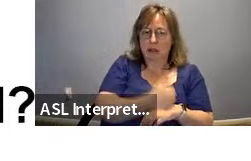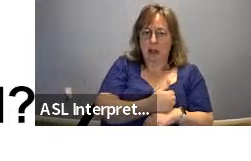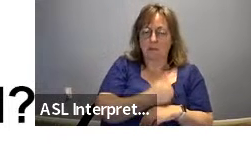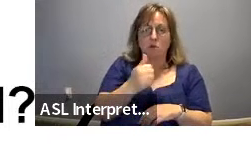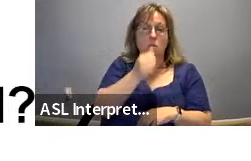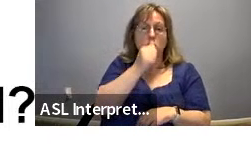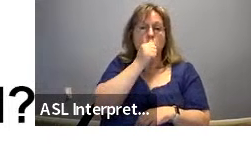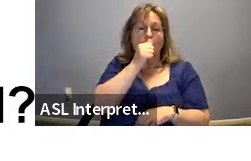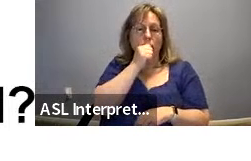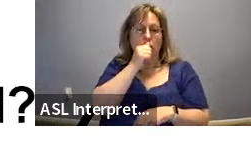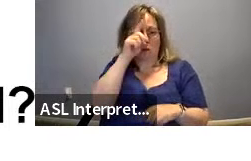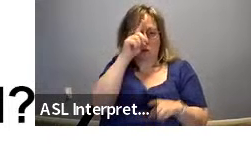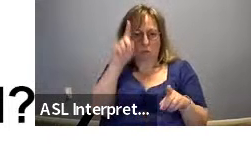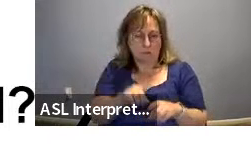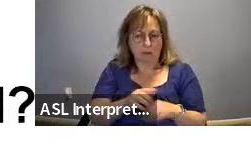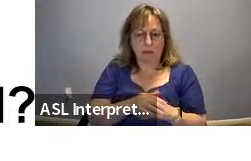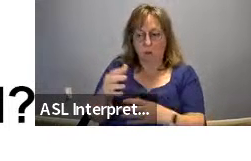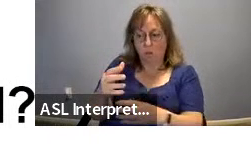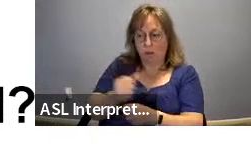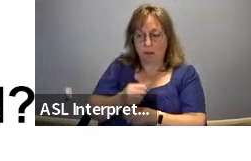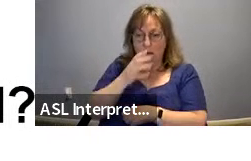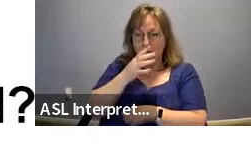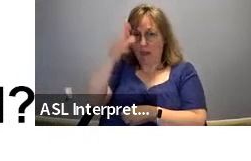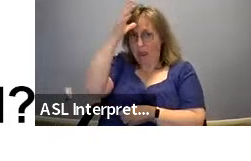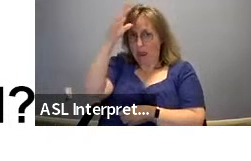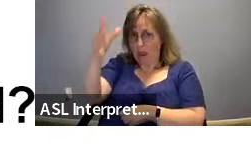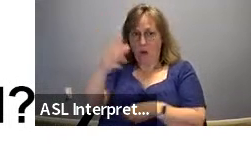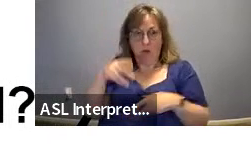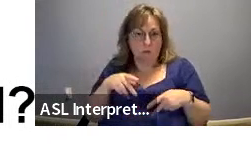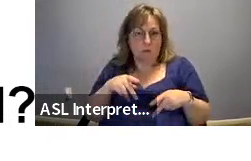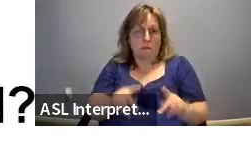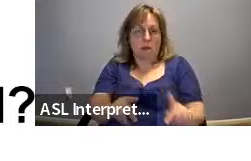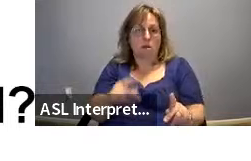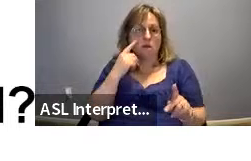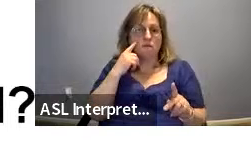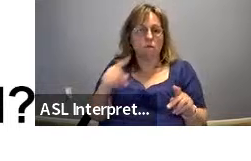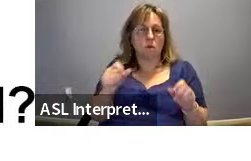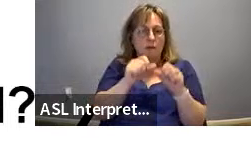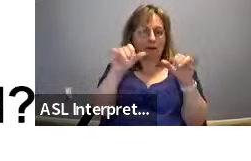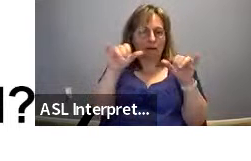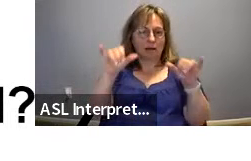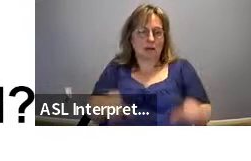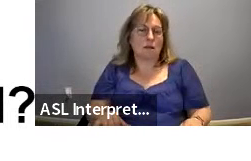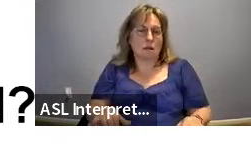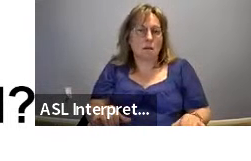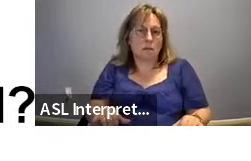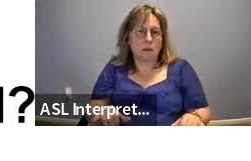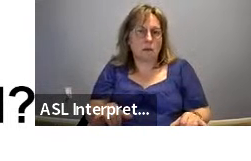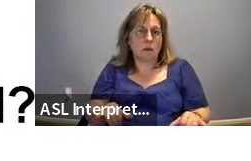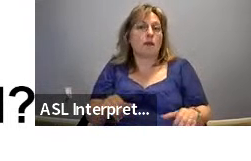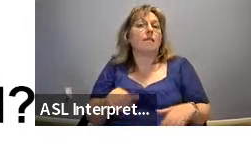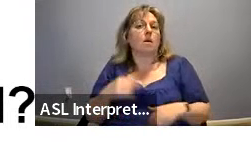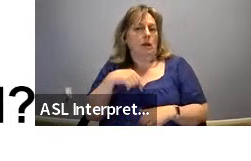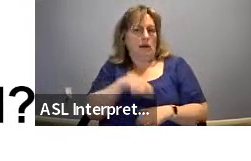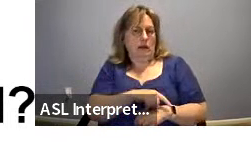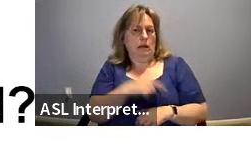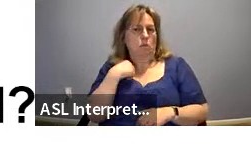or obtain parental consent for those systems where we share educational records.